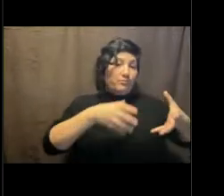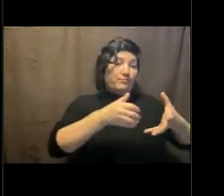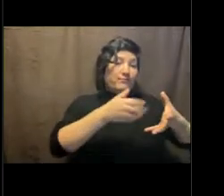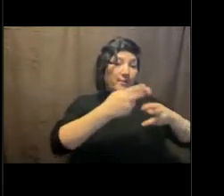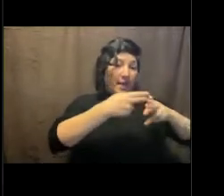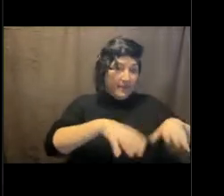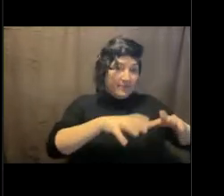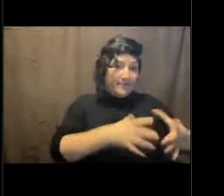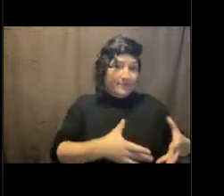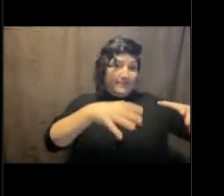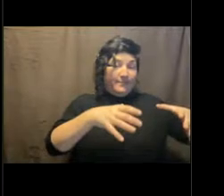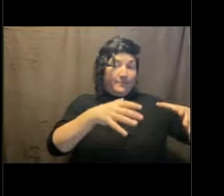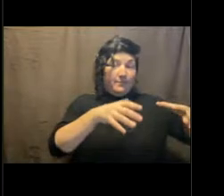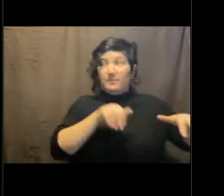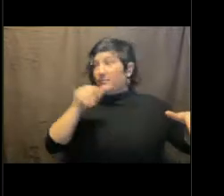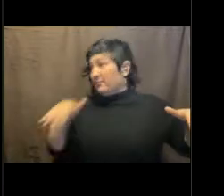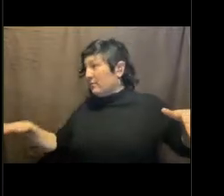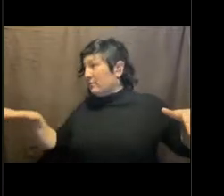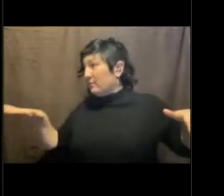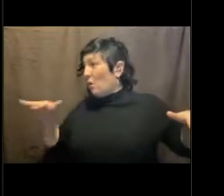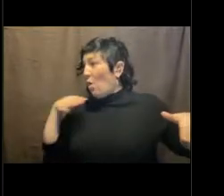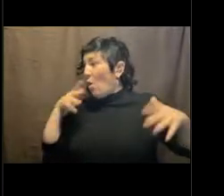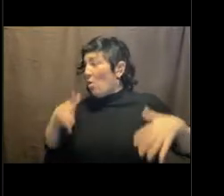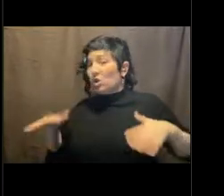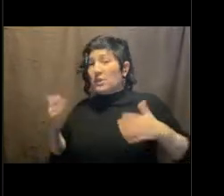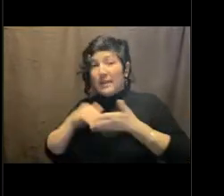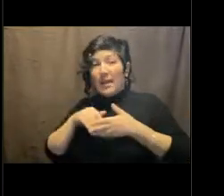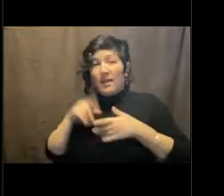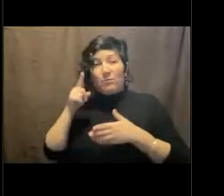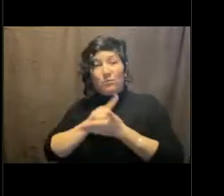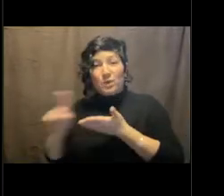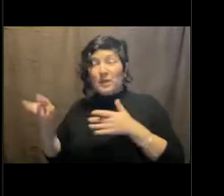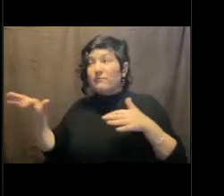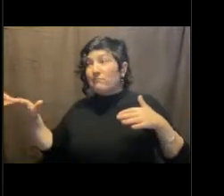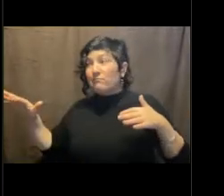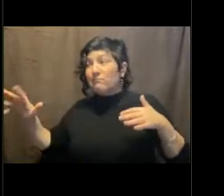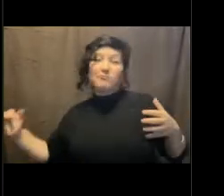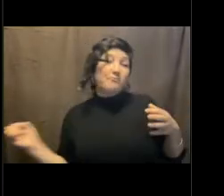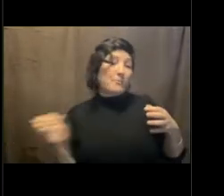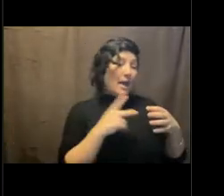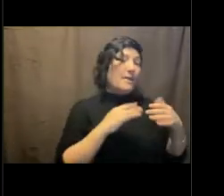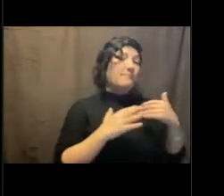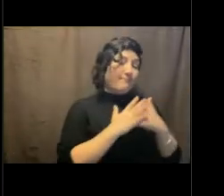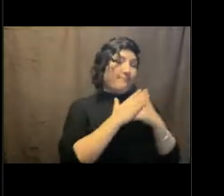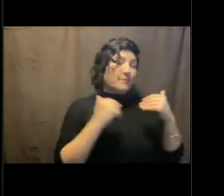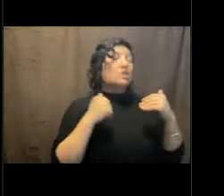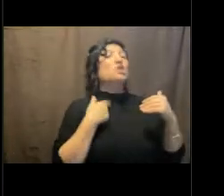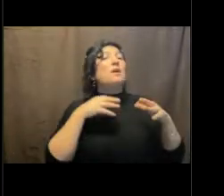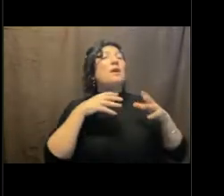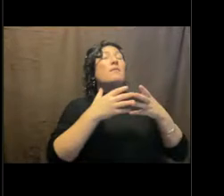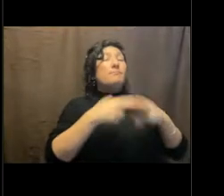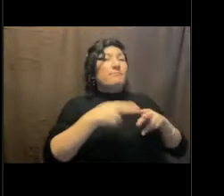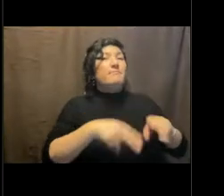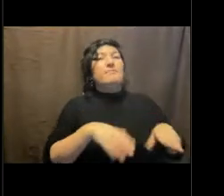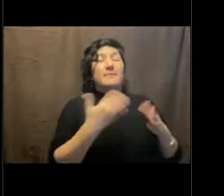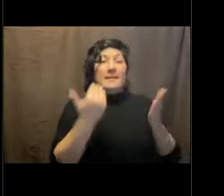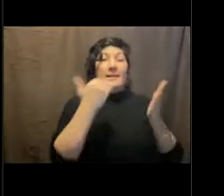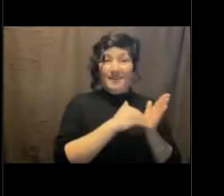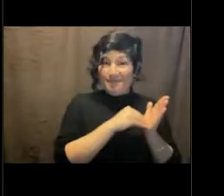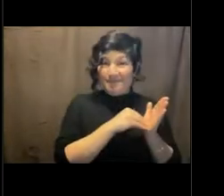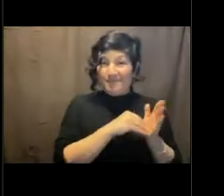in the ocean for another week or so, maybe 10 days, and come back to the beach and lay another 60 to 90 eggs. Great